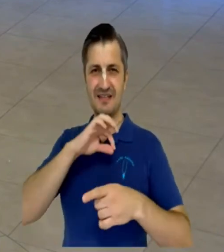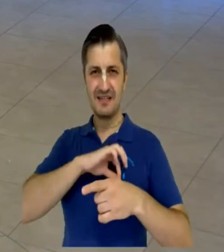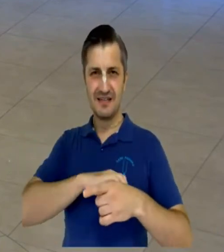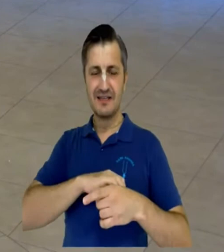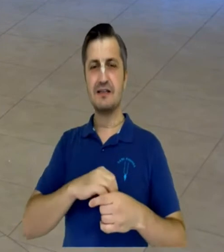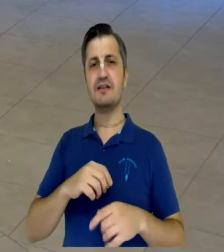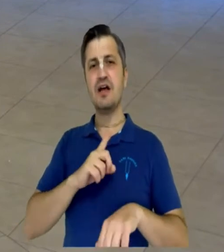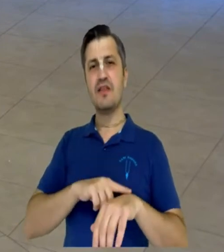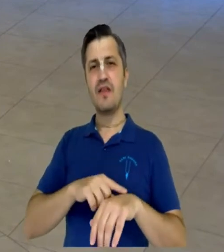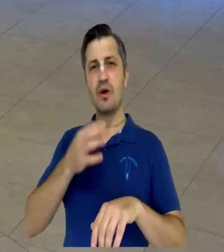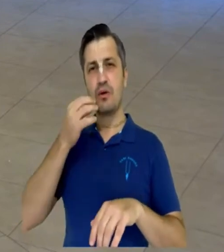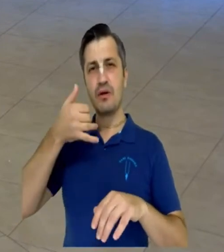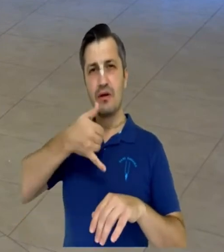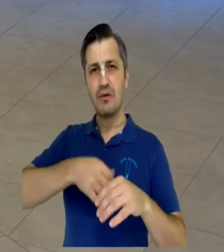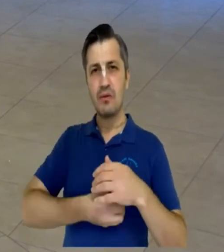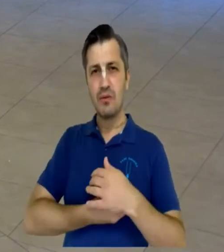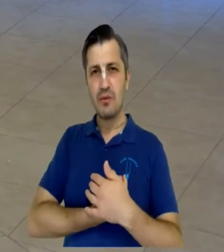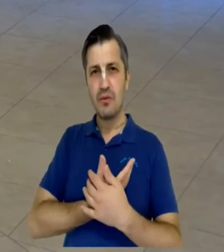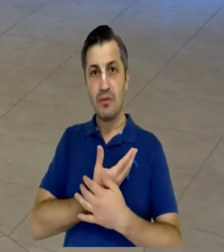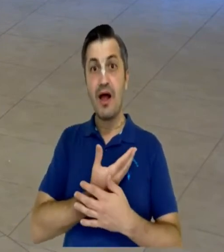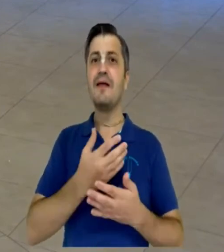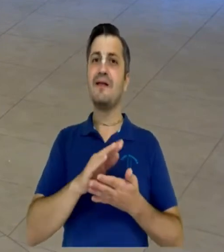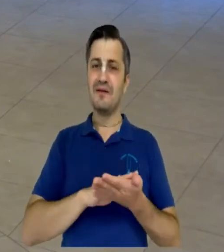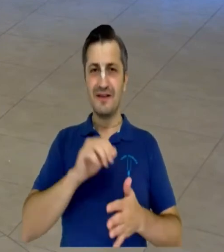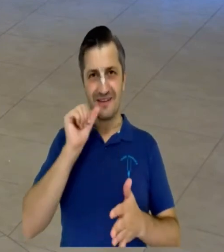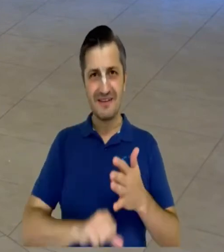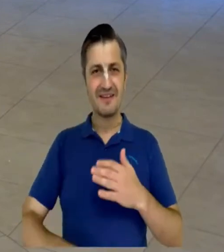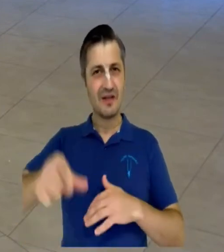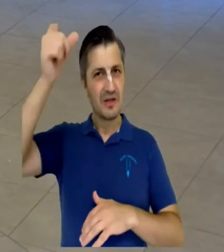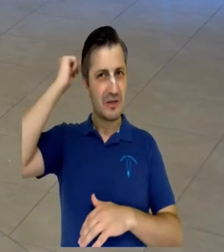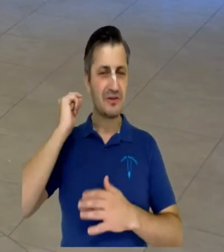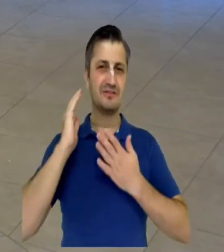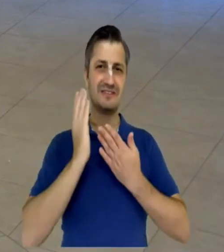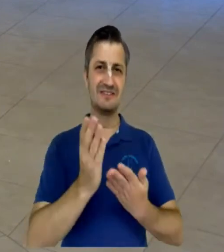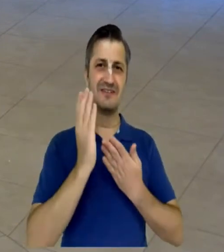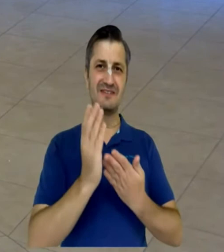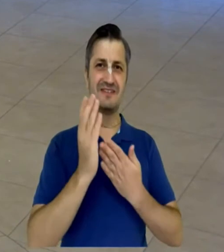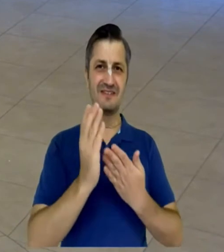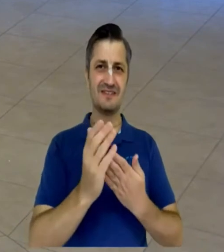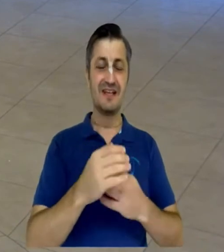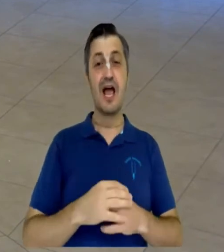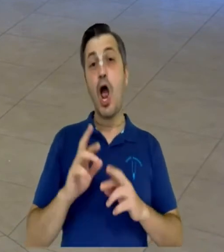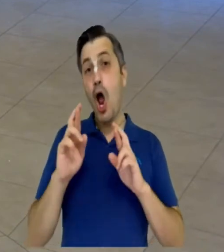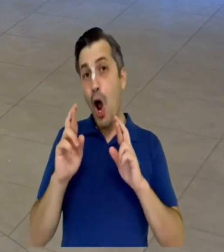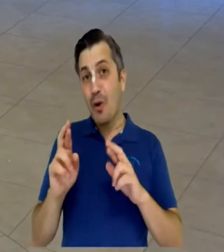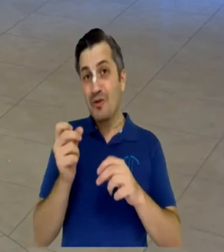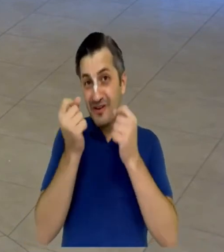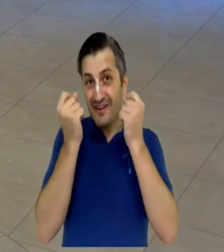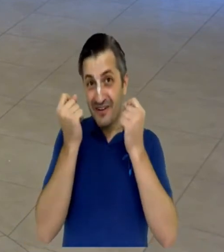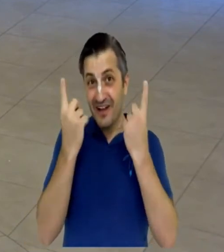his bhakti path. I don't know if this makes sense to you,